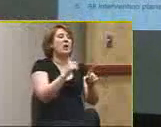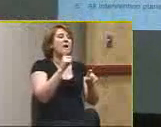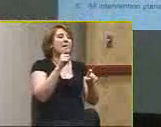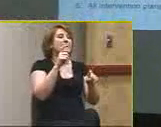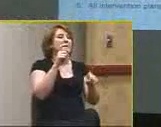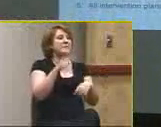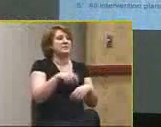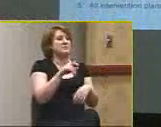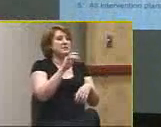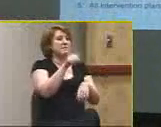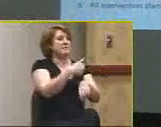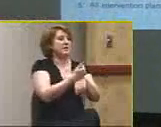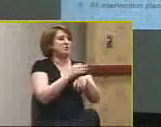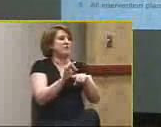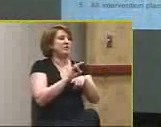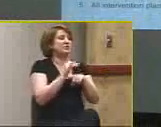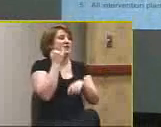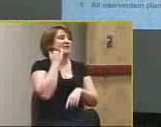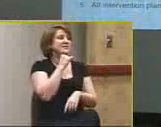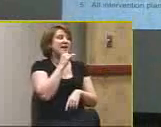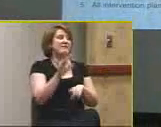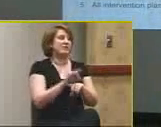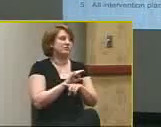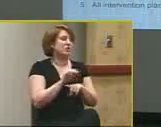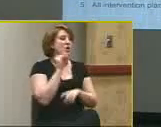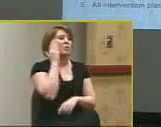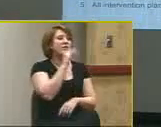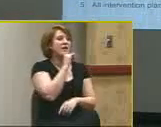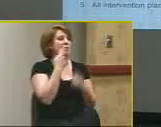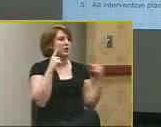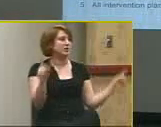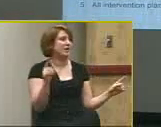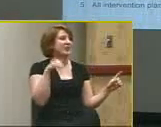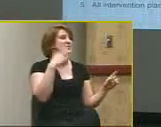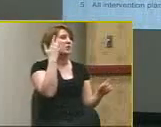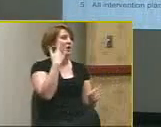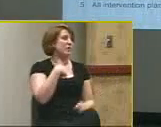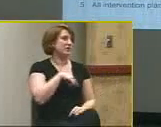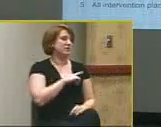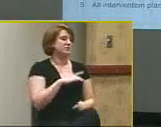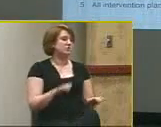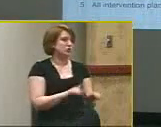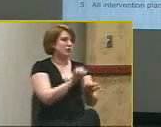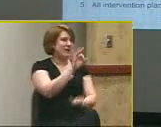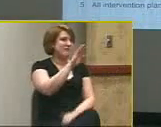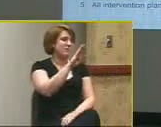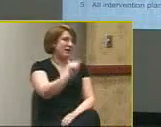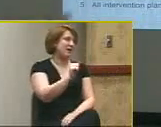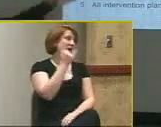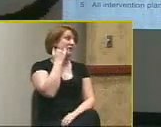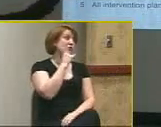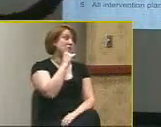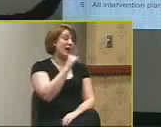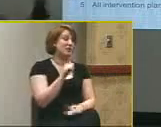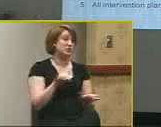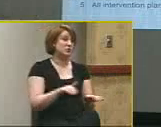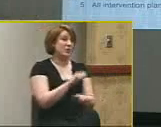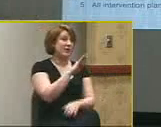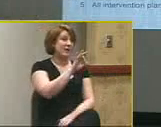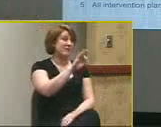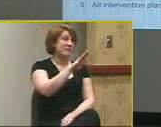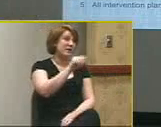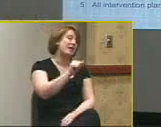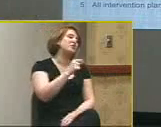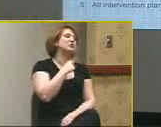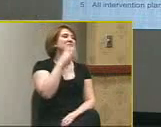function. If it's not functional, it won't work. That's why we do an FBA. If you're not going to do an FBA, then you're just taking